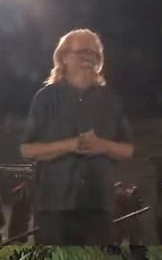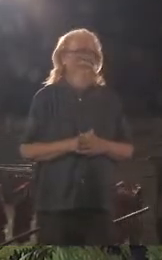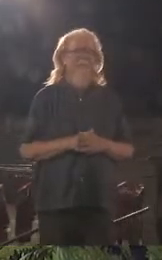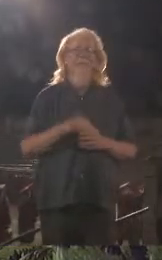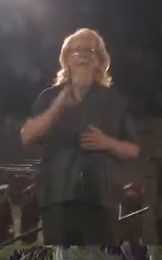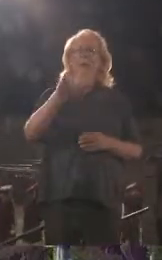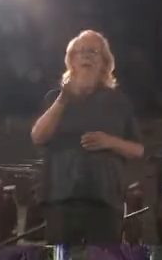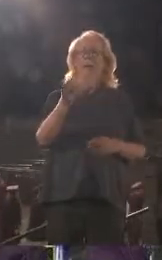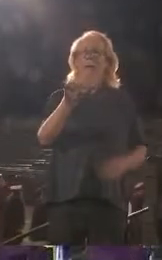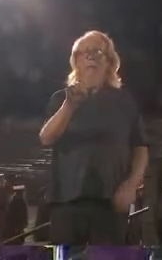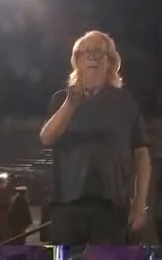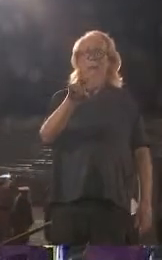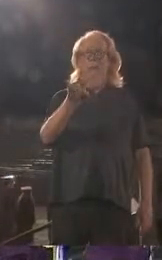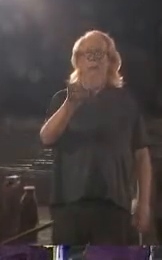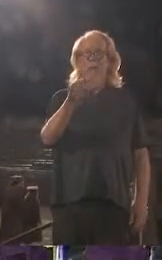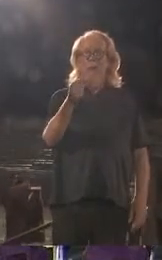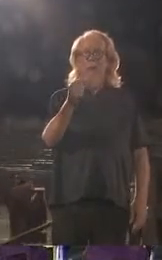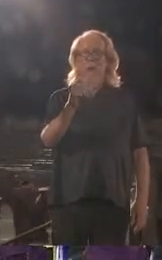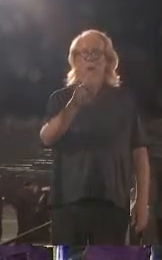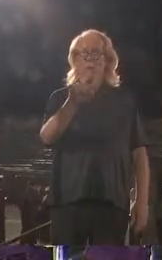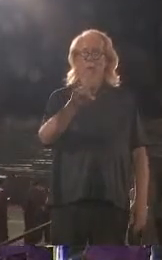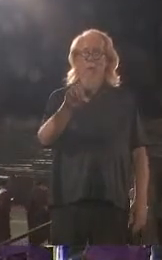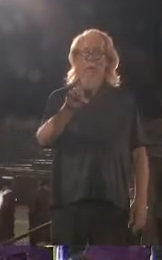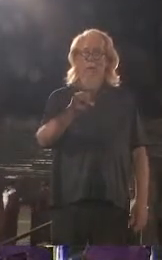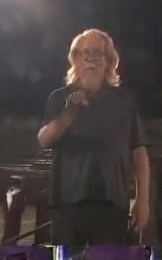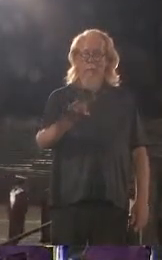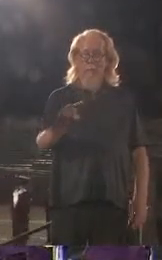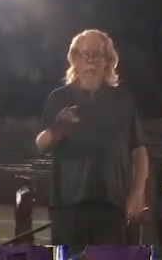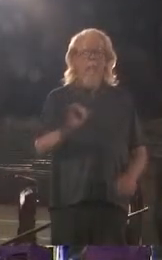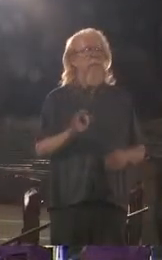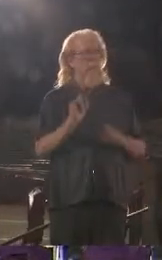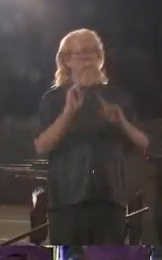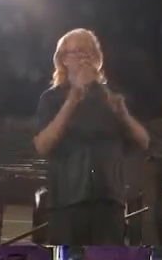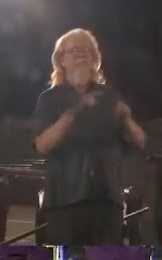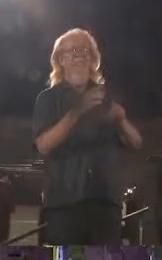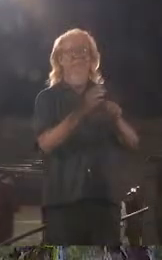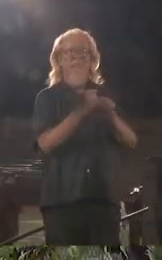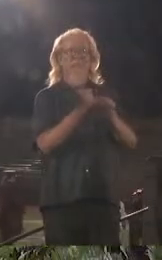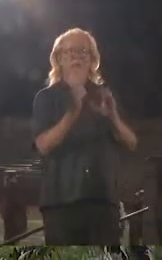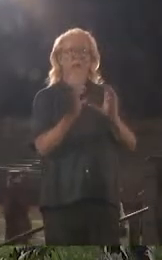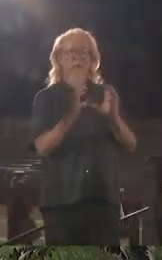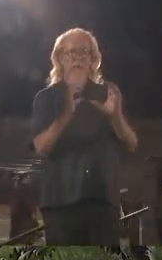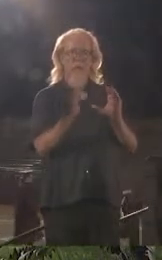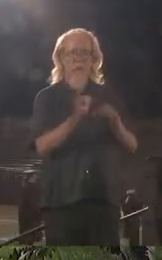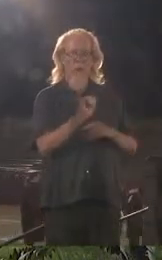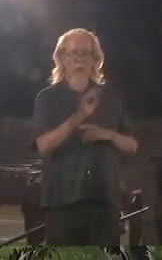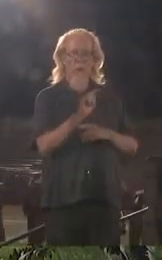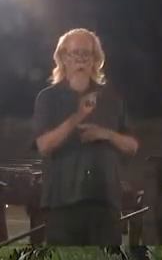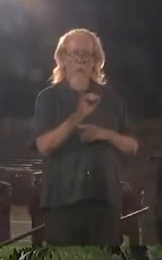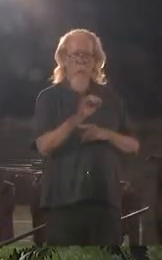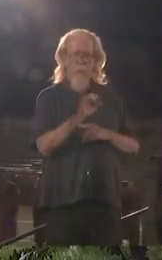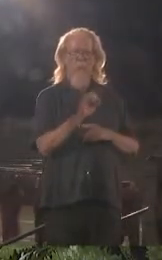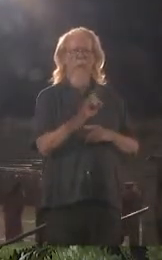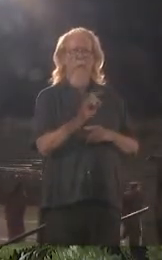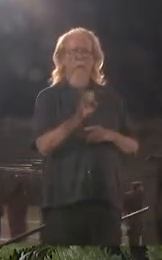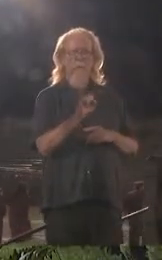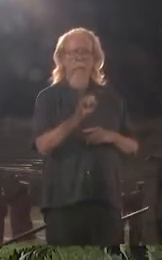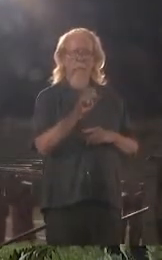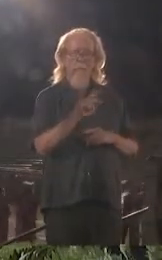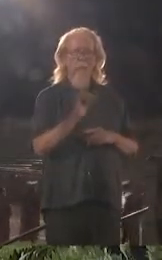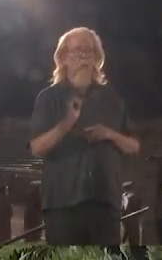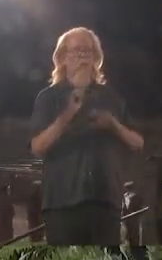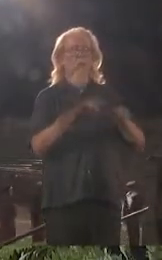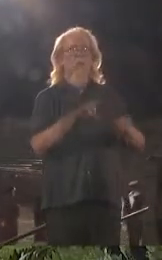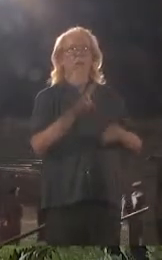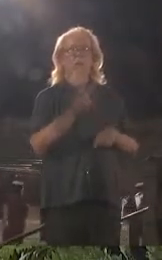Jesus Gonzalez earned certification in Autodesk Revit and will be attending the University of Texas at San Antonio, recipient